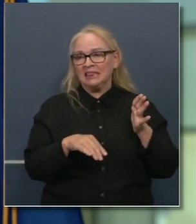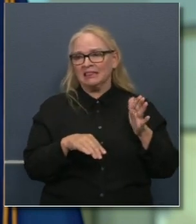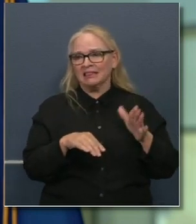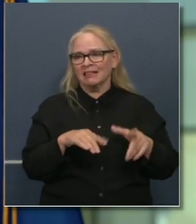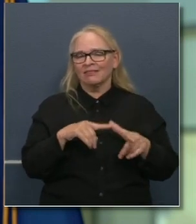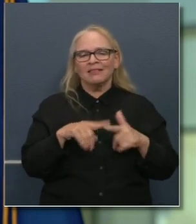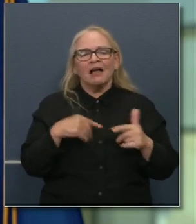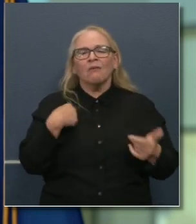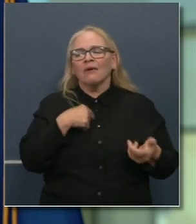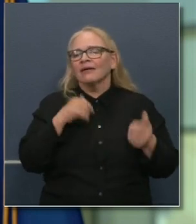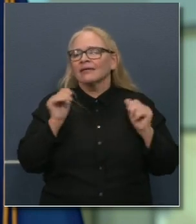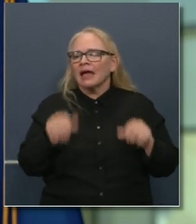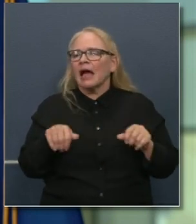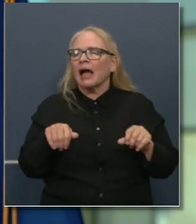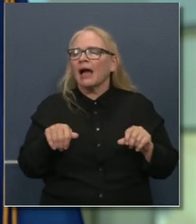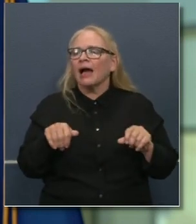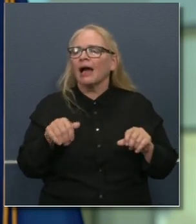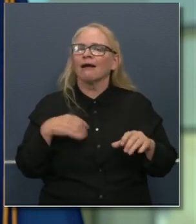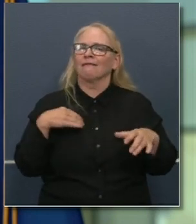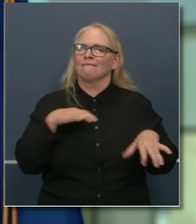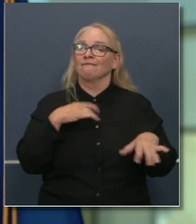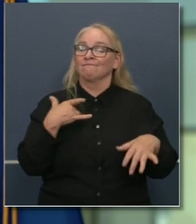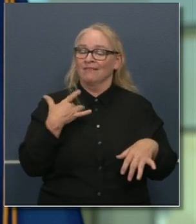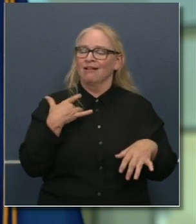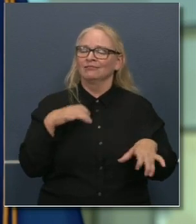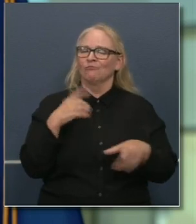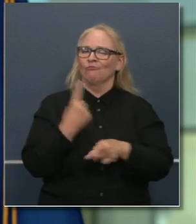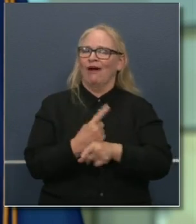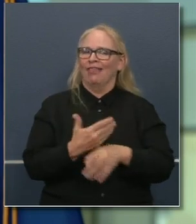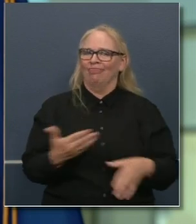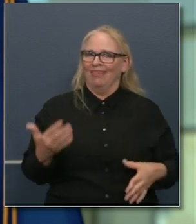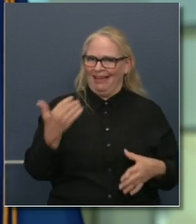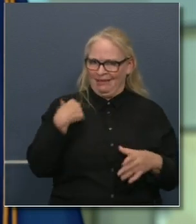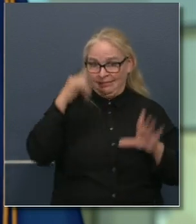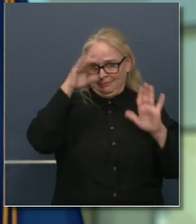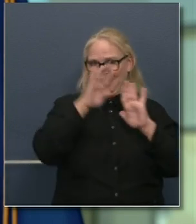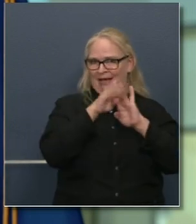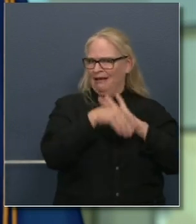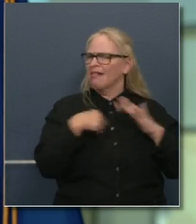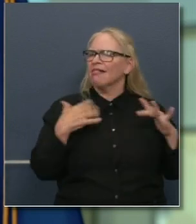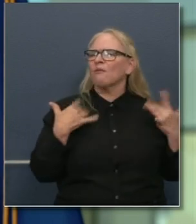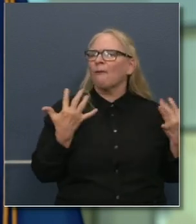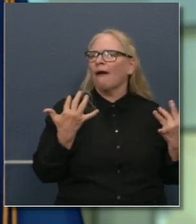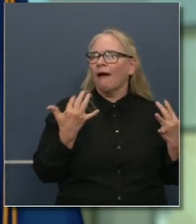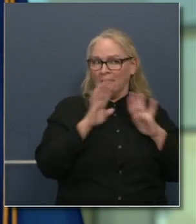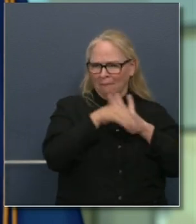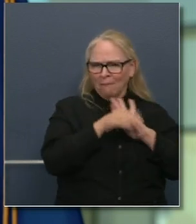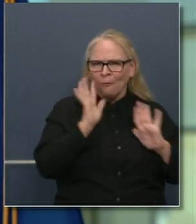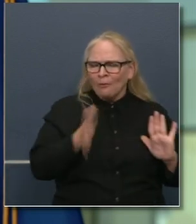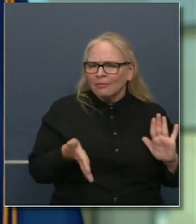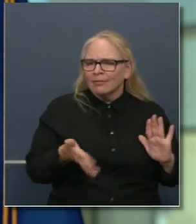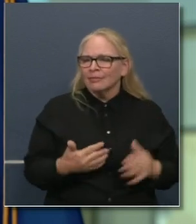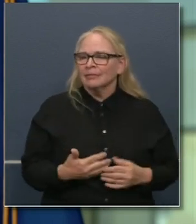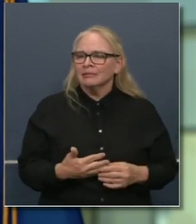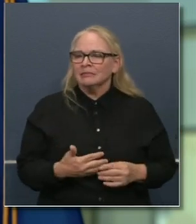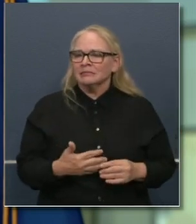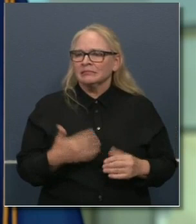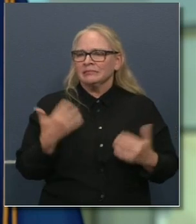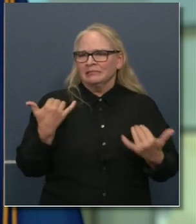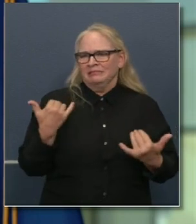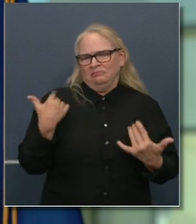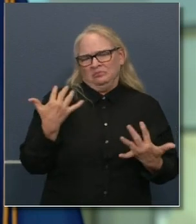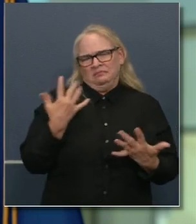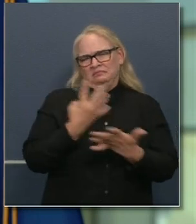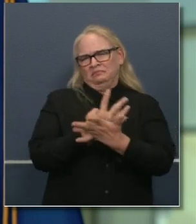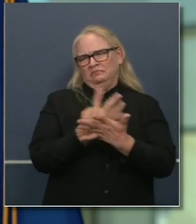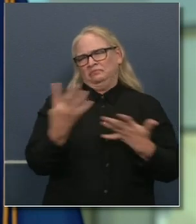last few weeks to those. And this is that time that, given it's been about 3-4 weeks since we first started